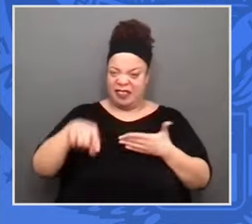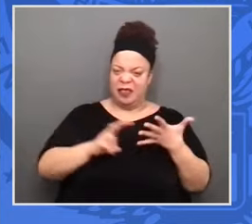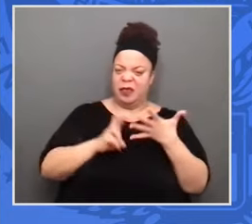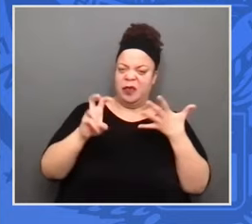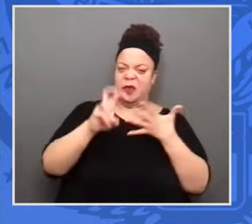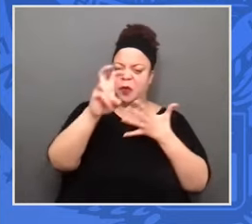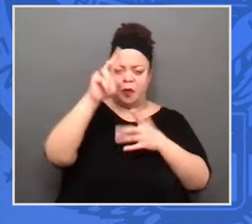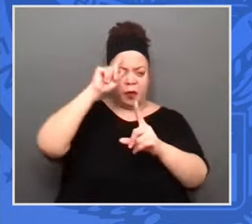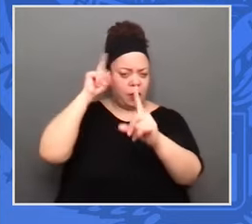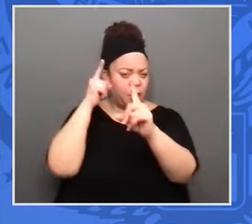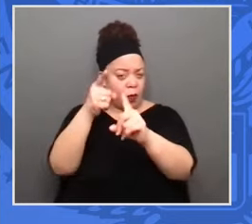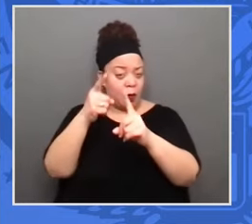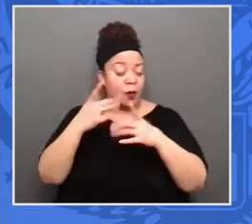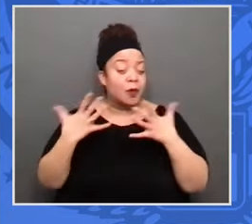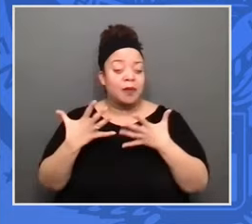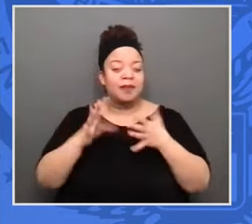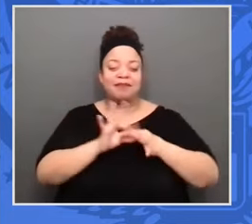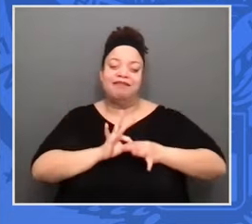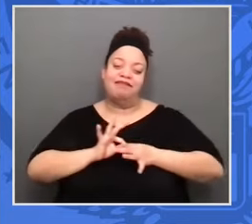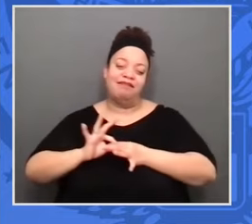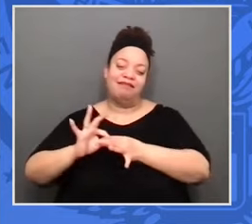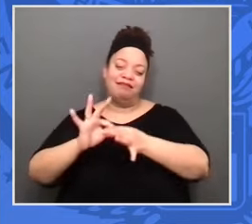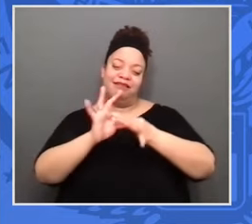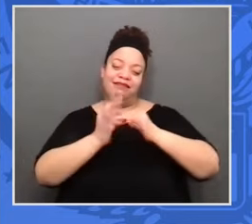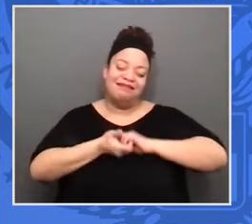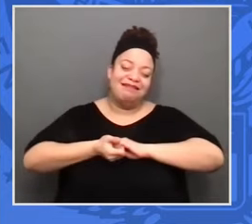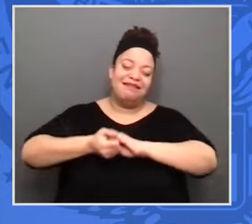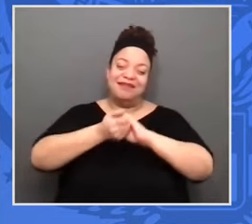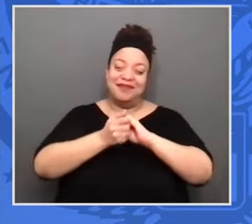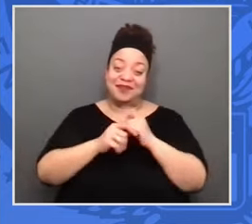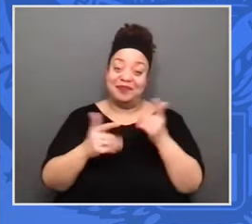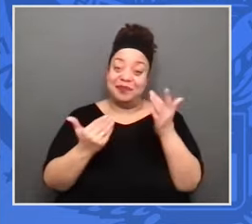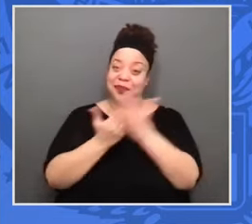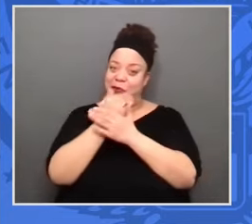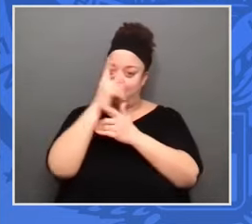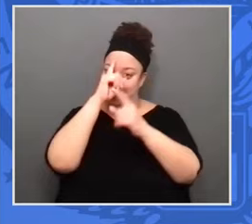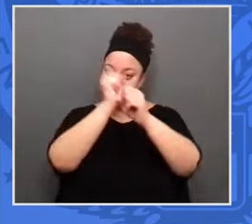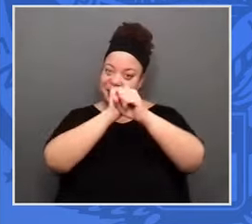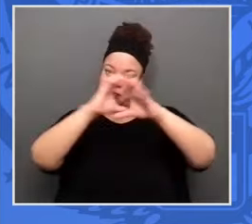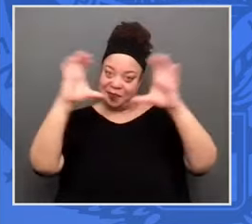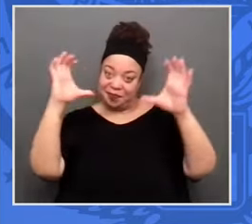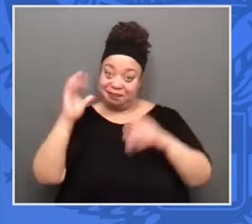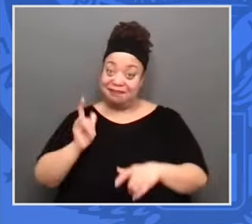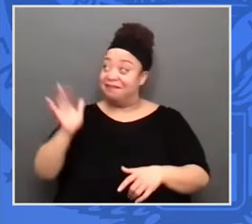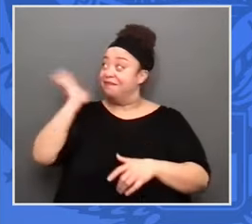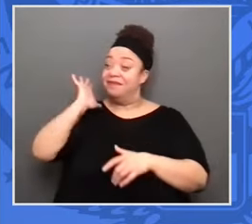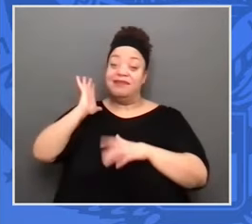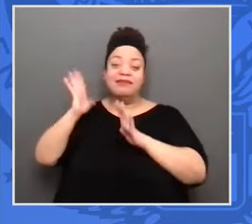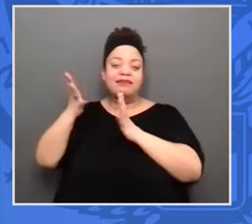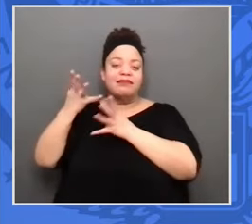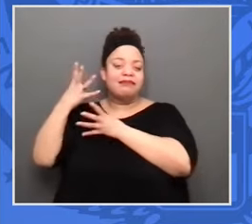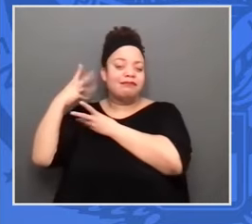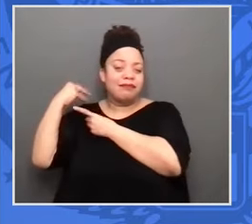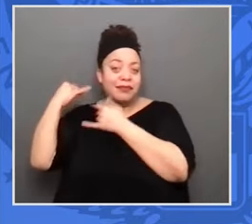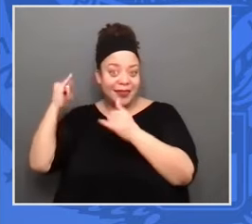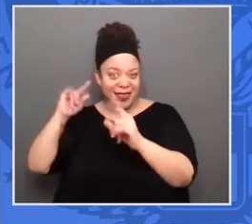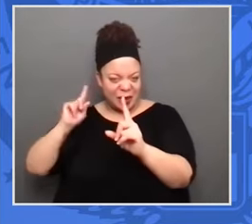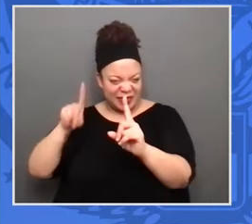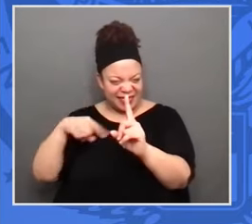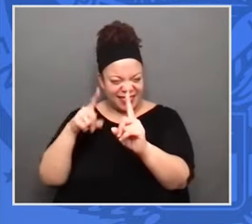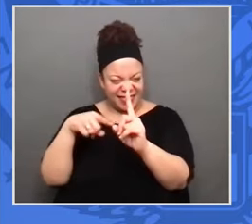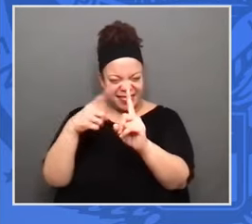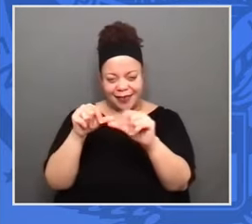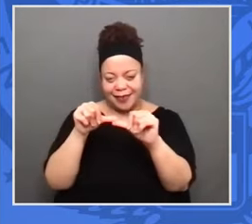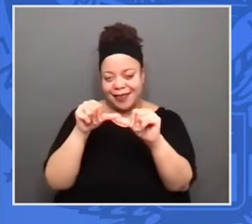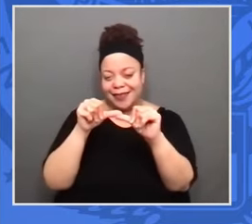are to where we can be, a trek to a common goal, to the promise of